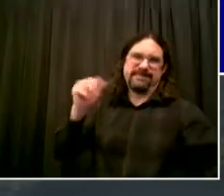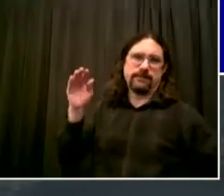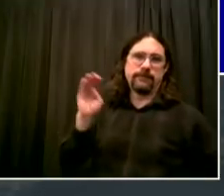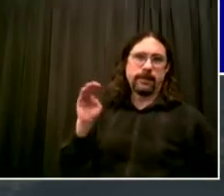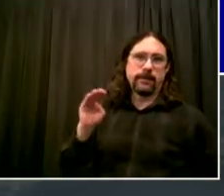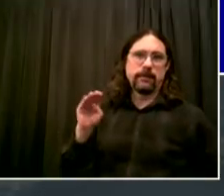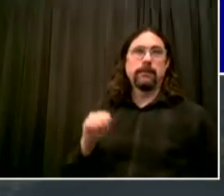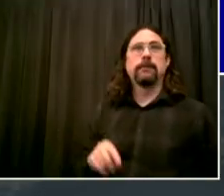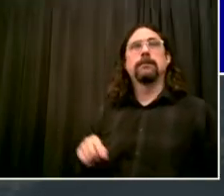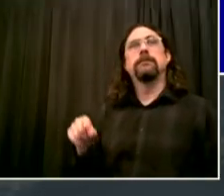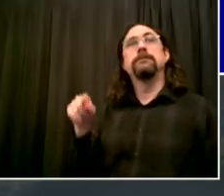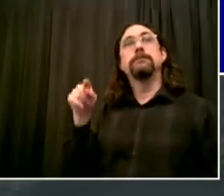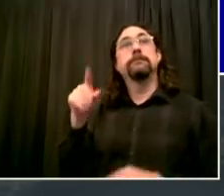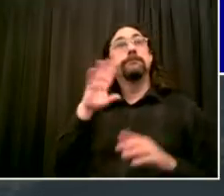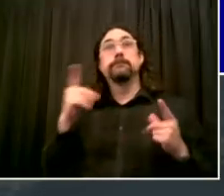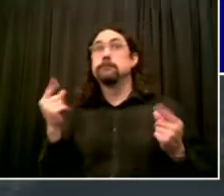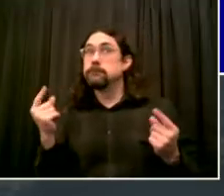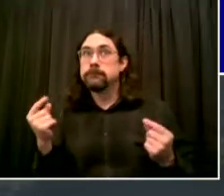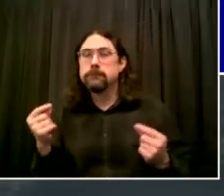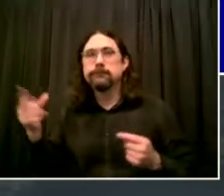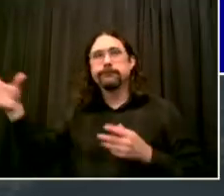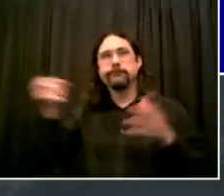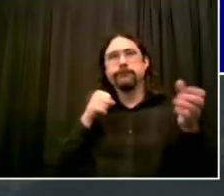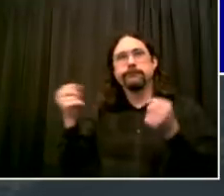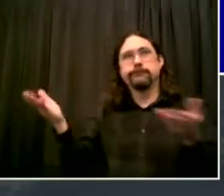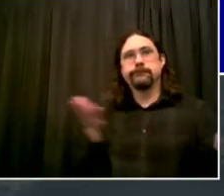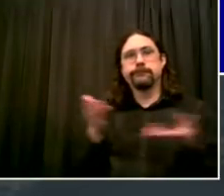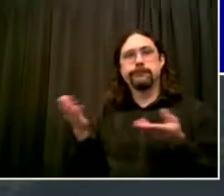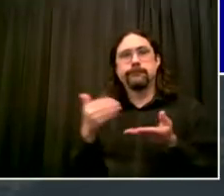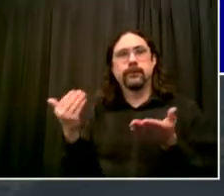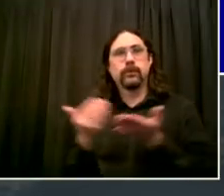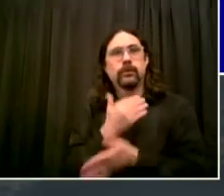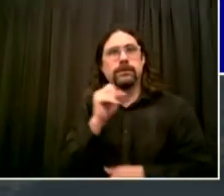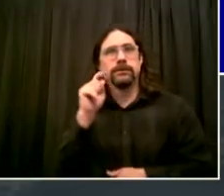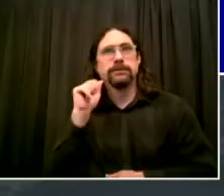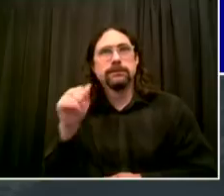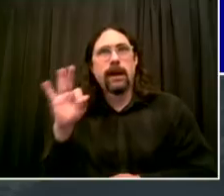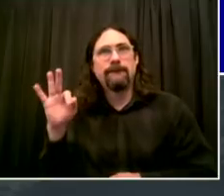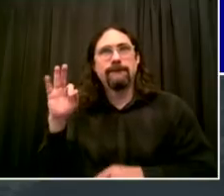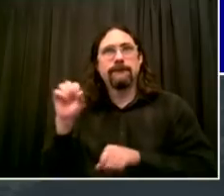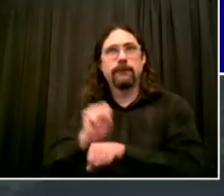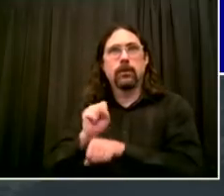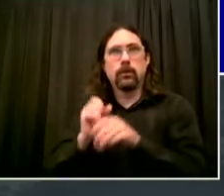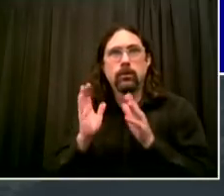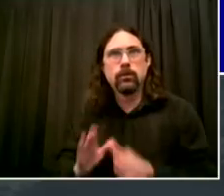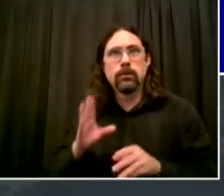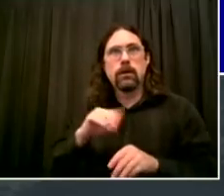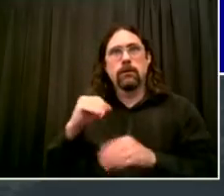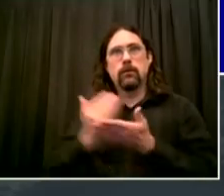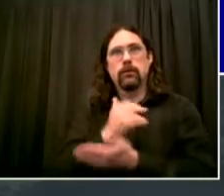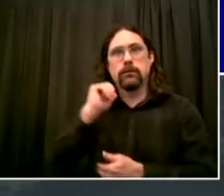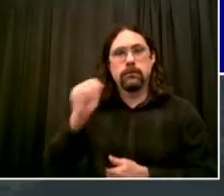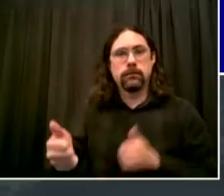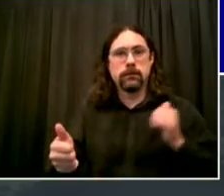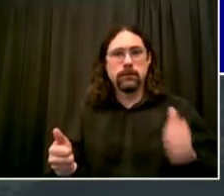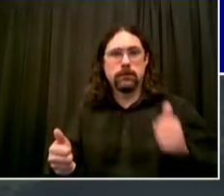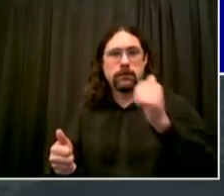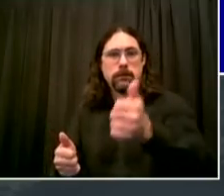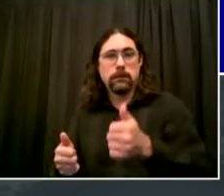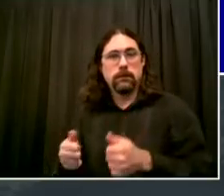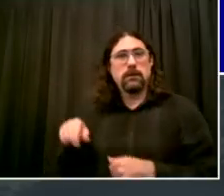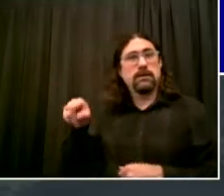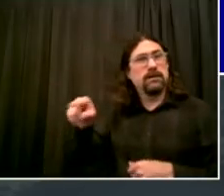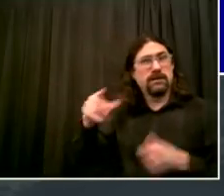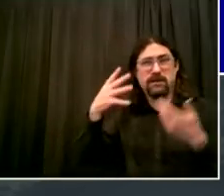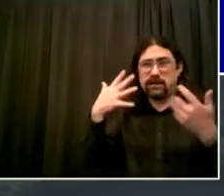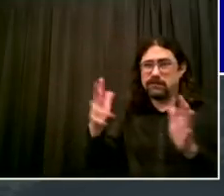tripling of resources that has been achieved since 2014. We need to bring in additional sites, additional